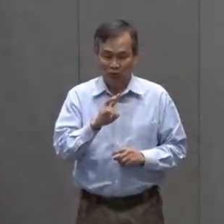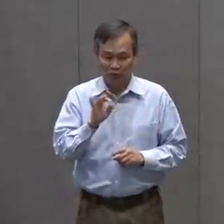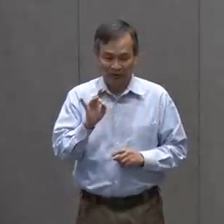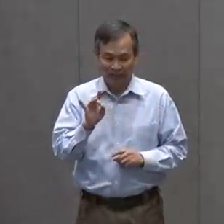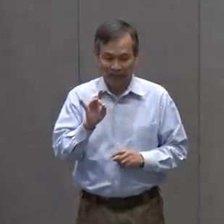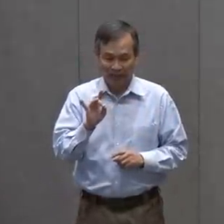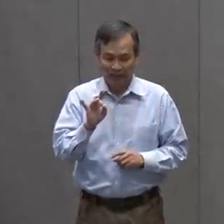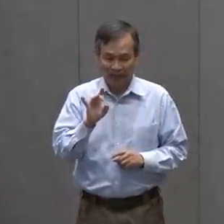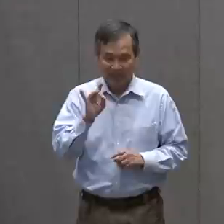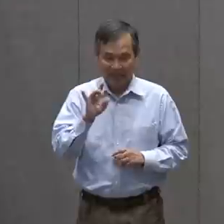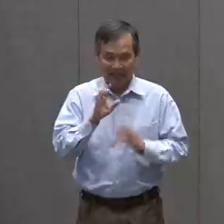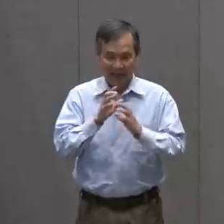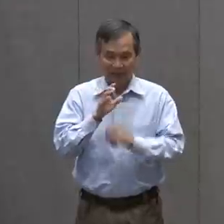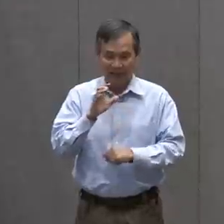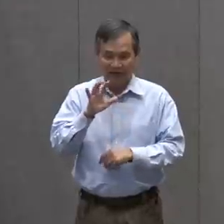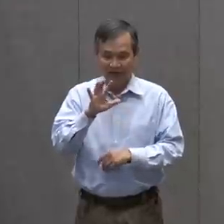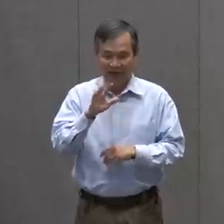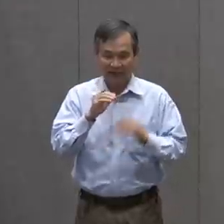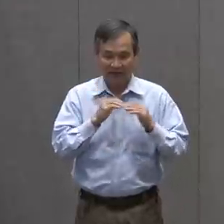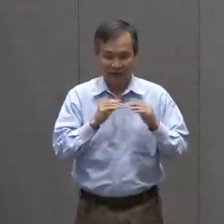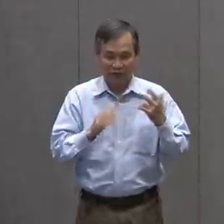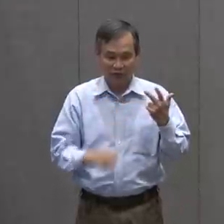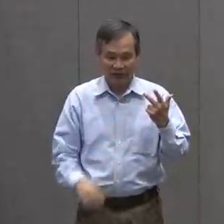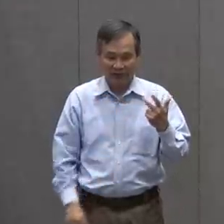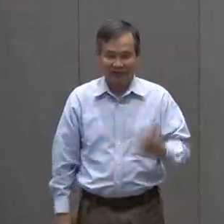8. 8 minus 5 is